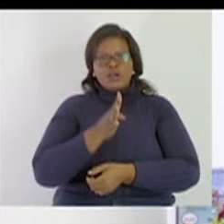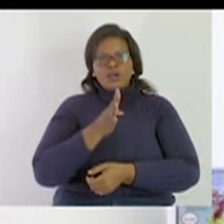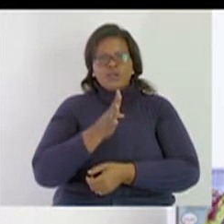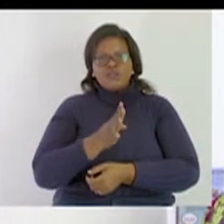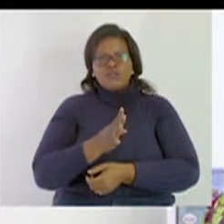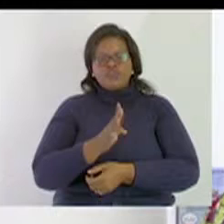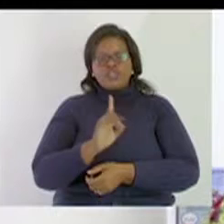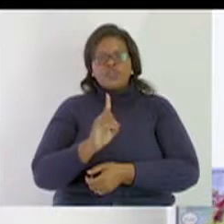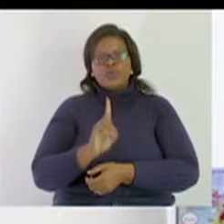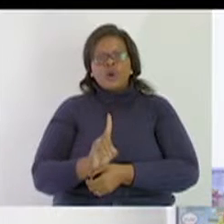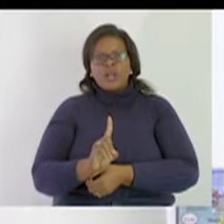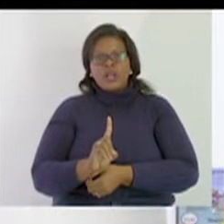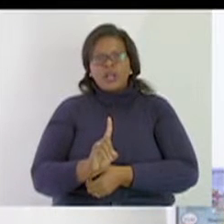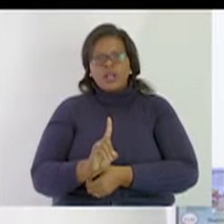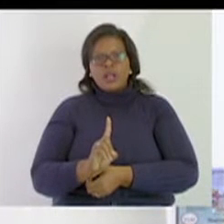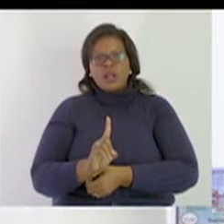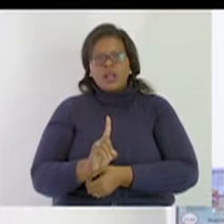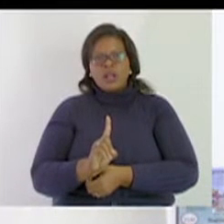141